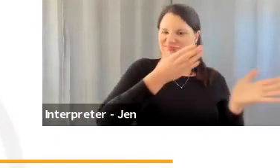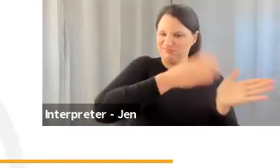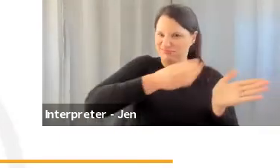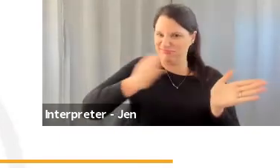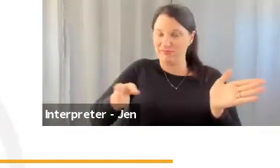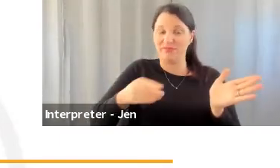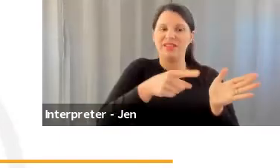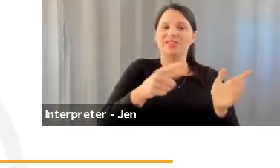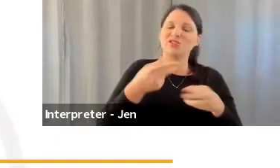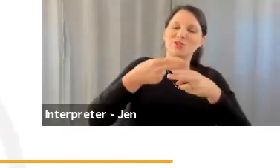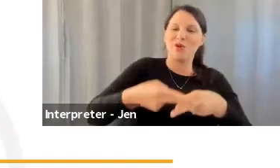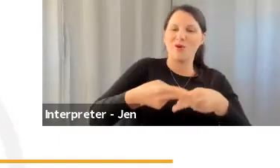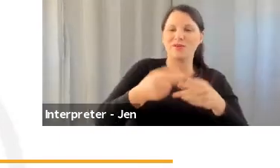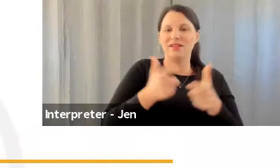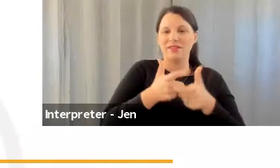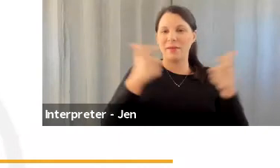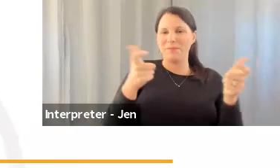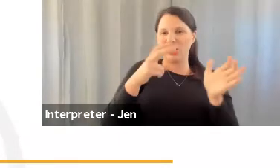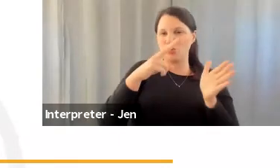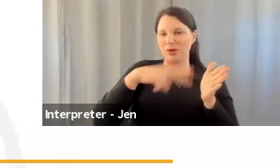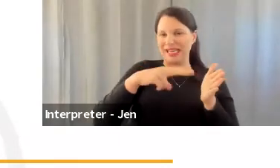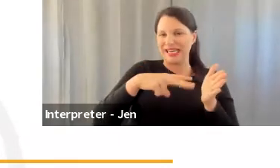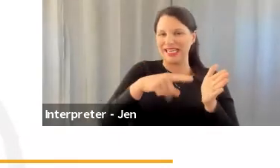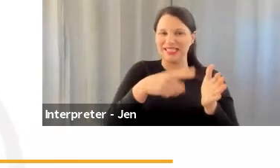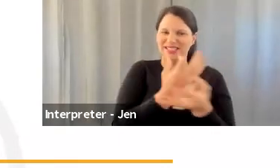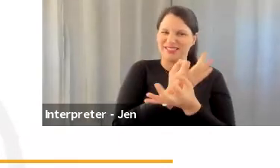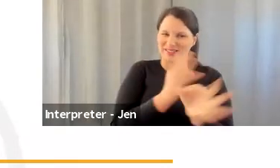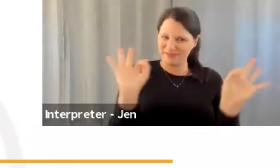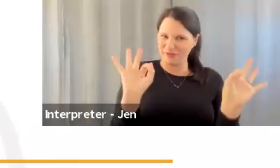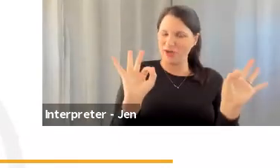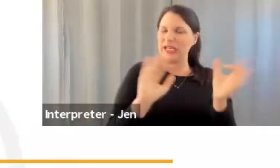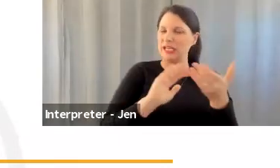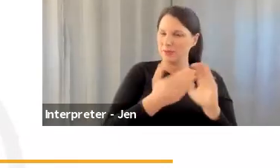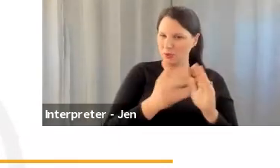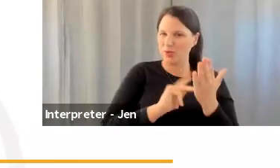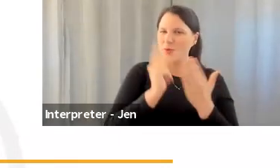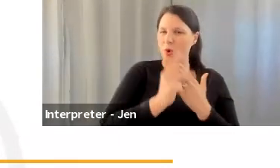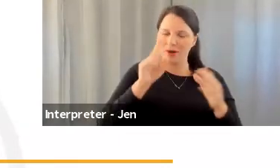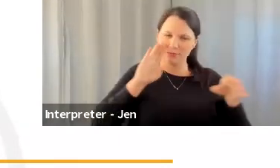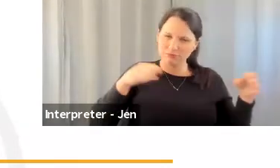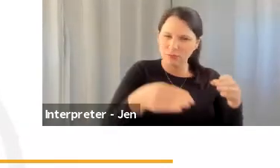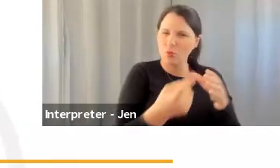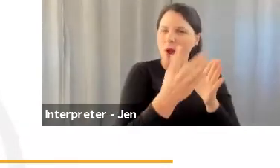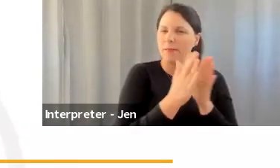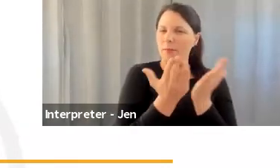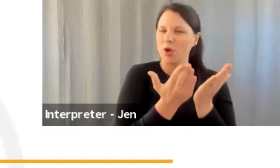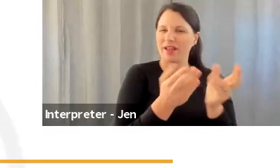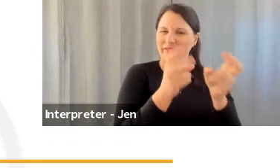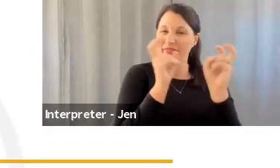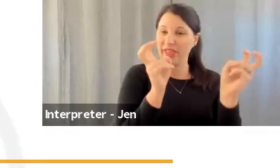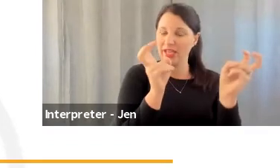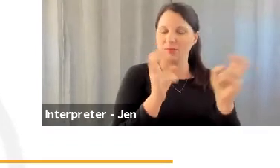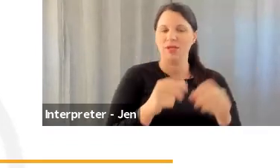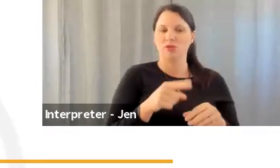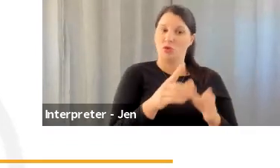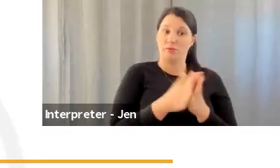Read. It is a free community program that's centered around one book and its themes. And so the book that we chose, and when I say we,